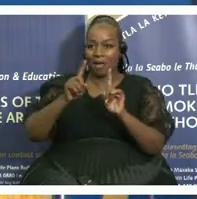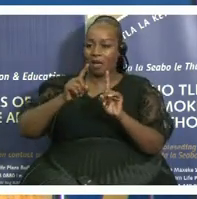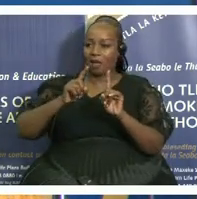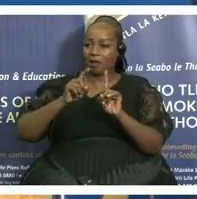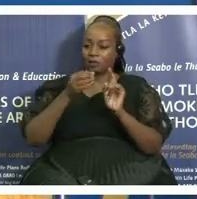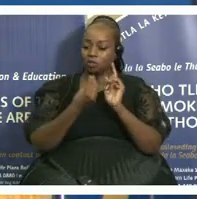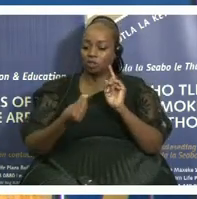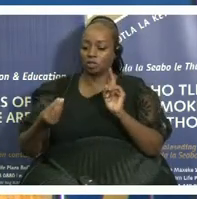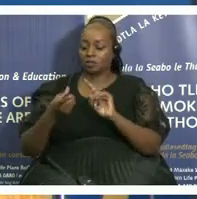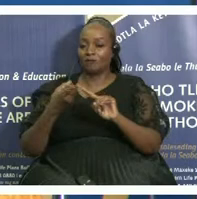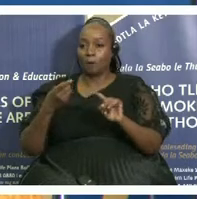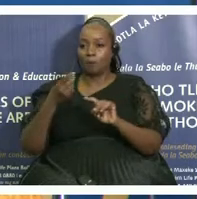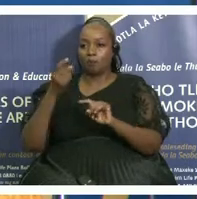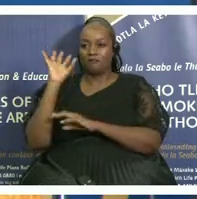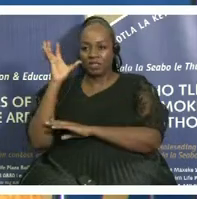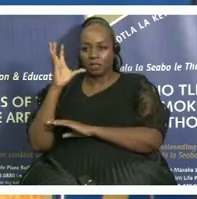tseno.